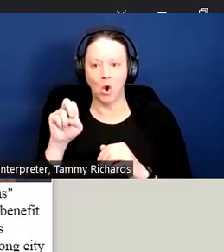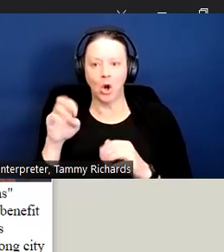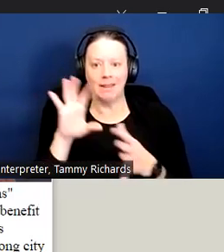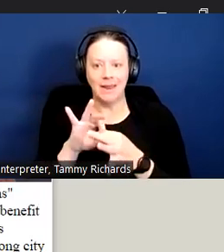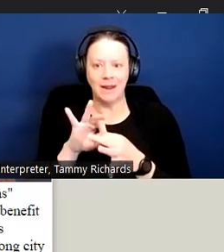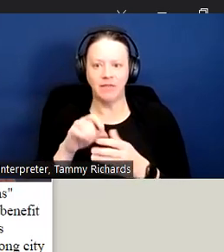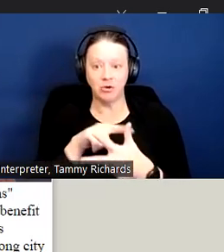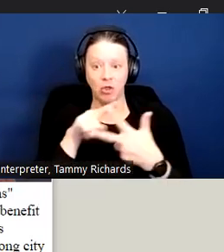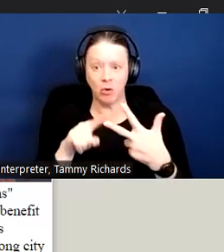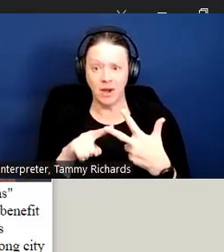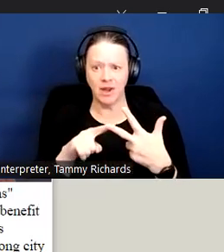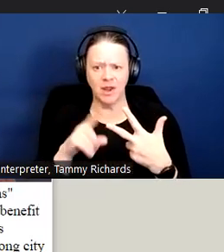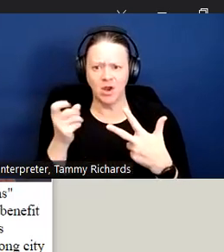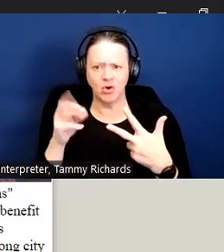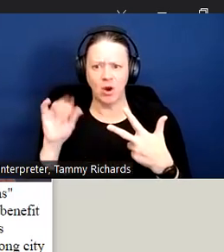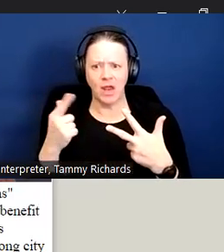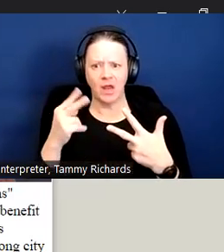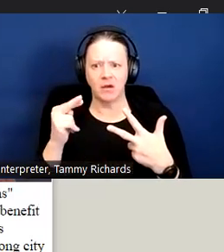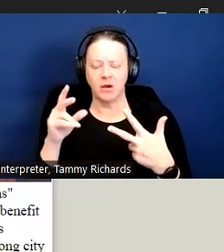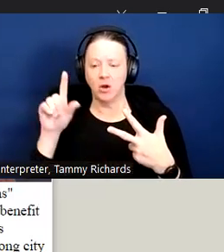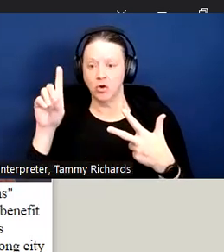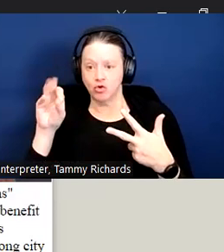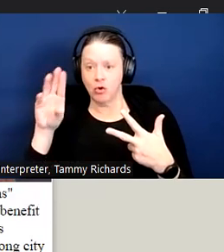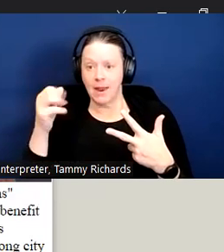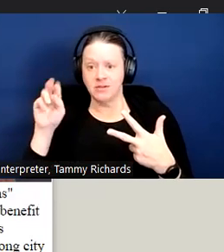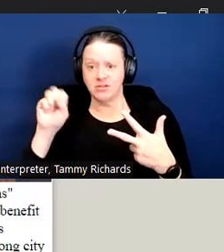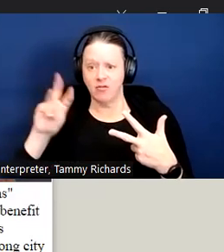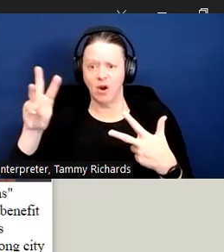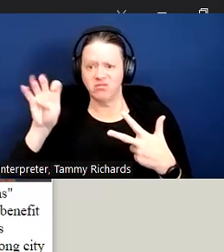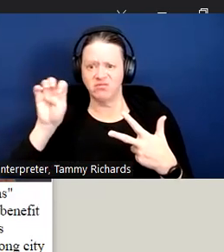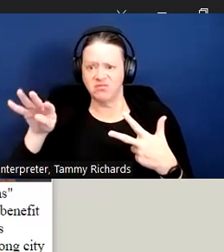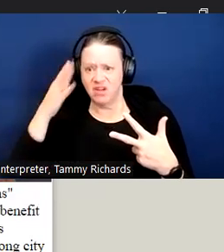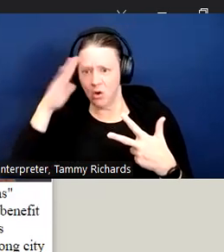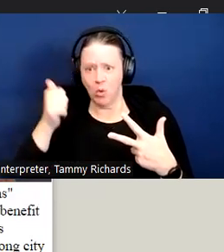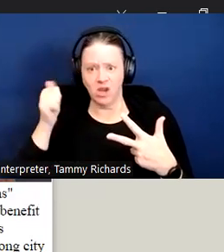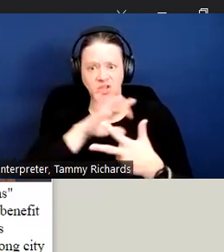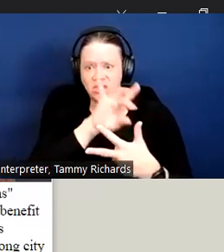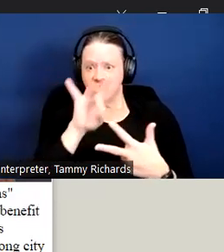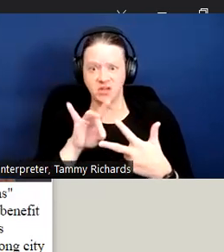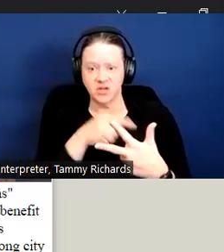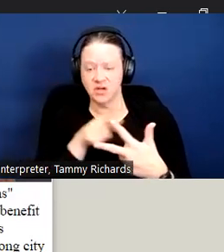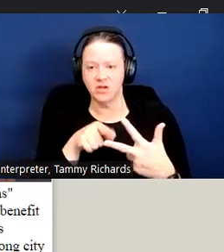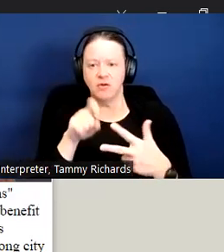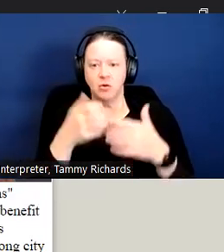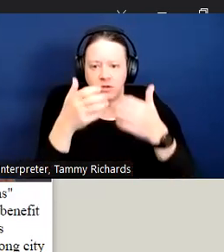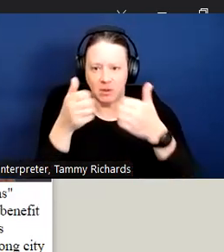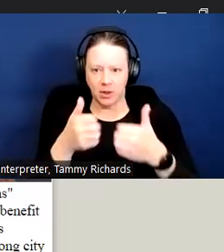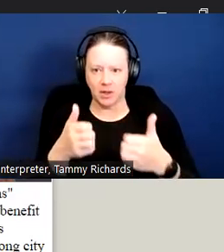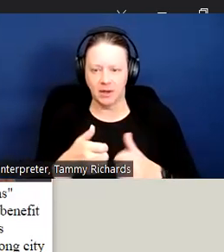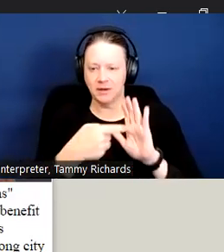It doesn't, Dragon won't know which one to select. And that's why it's really important to make those separately distinguishable for